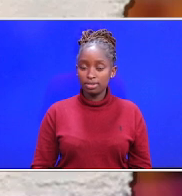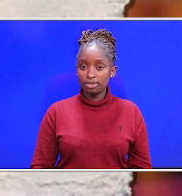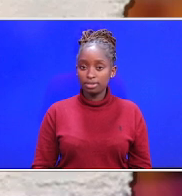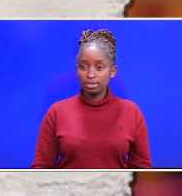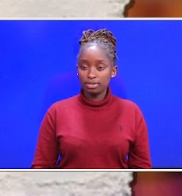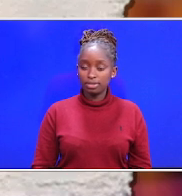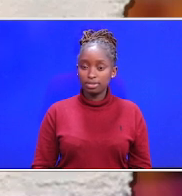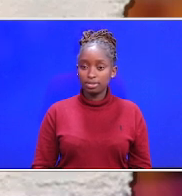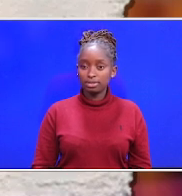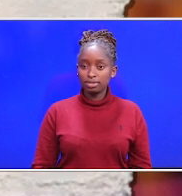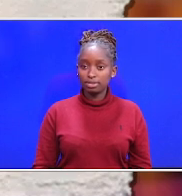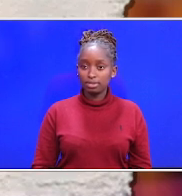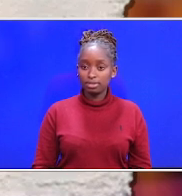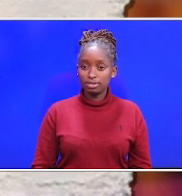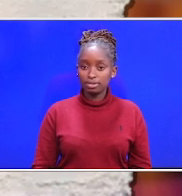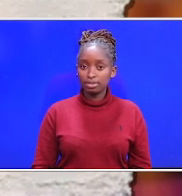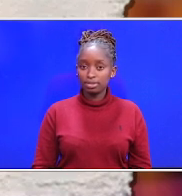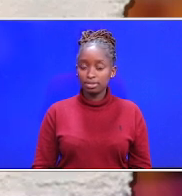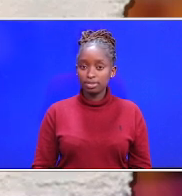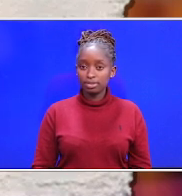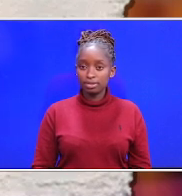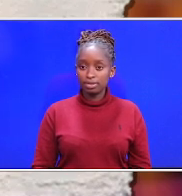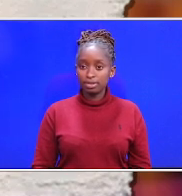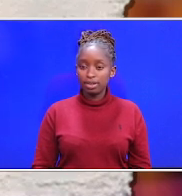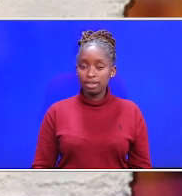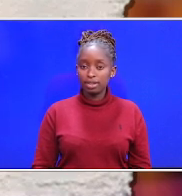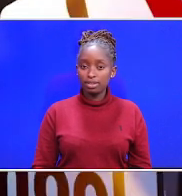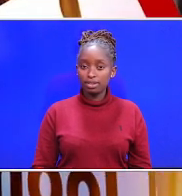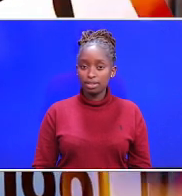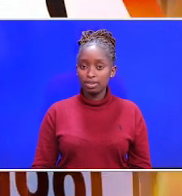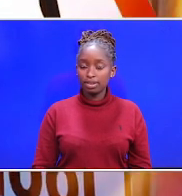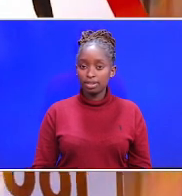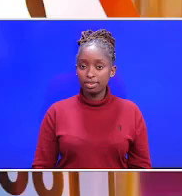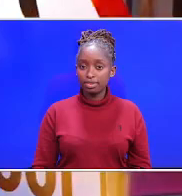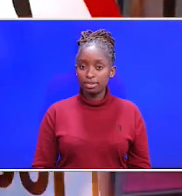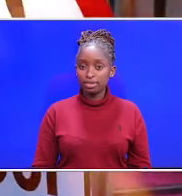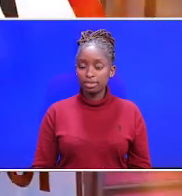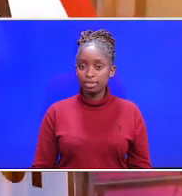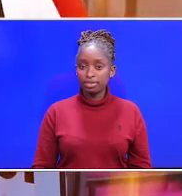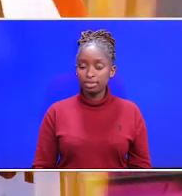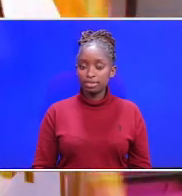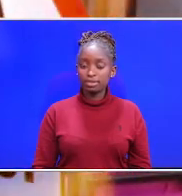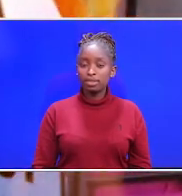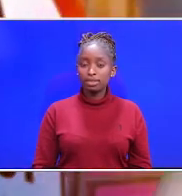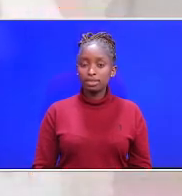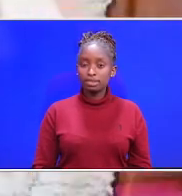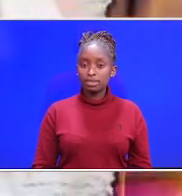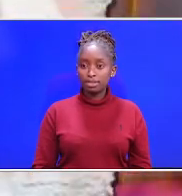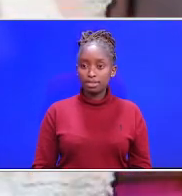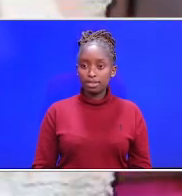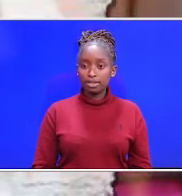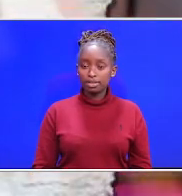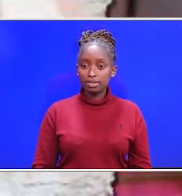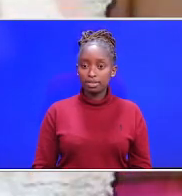about this particular dormitory. Did it have all these multiple exits? And of course, the emergency exit to make sure